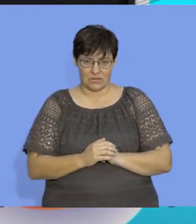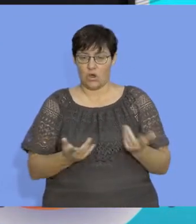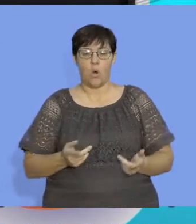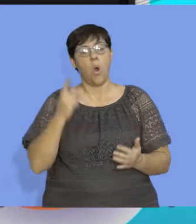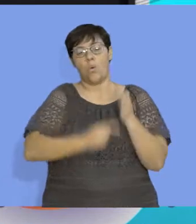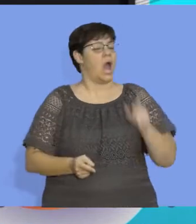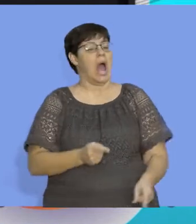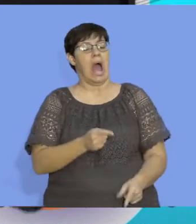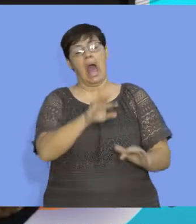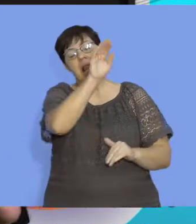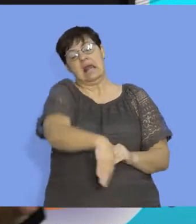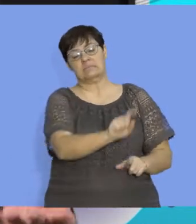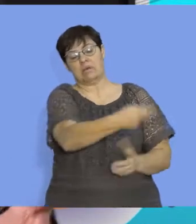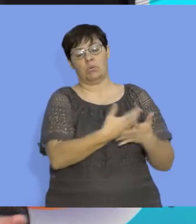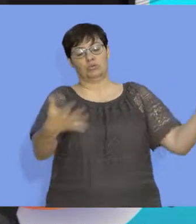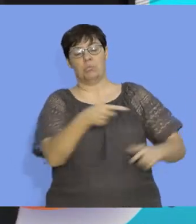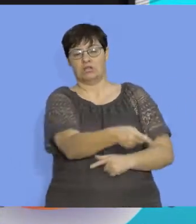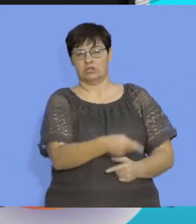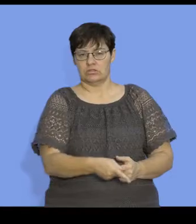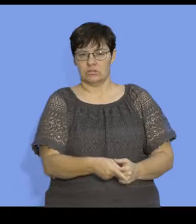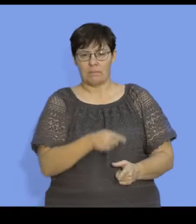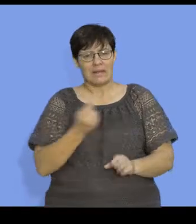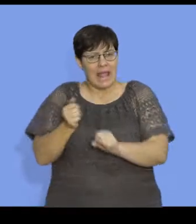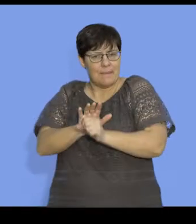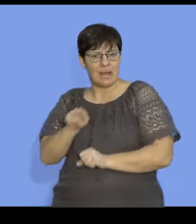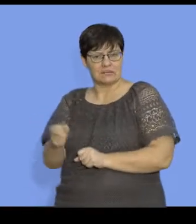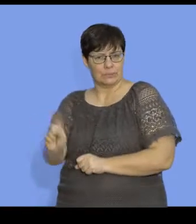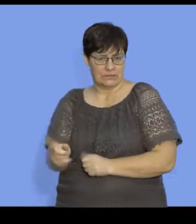just decreasing expenses nilly-willy.